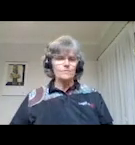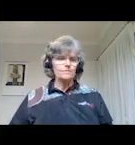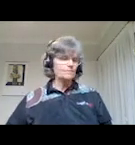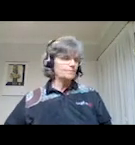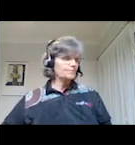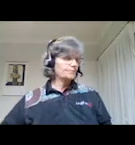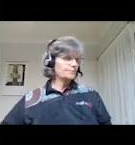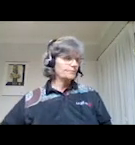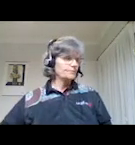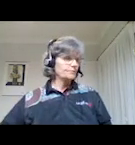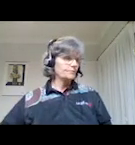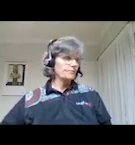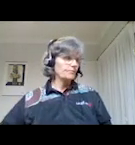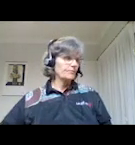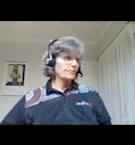So